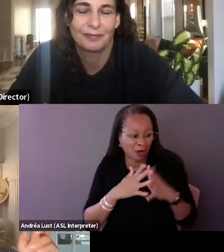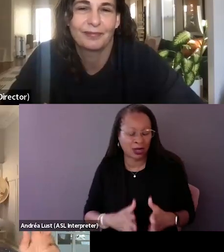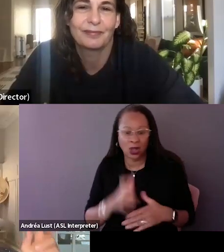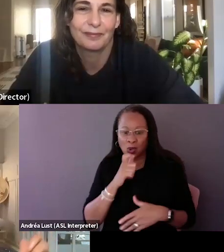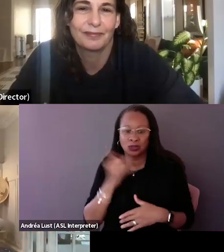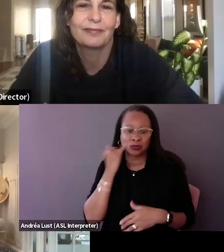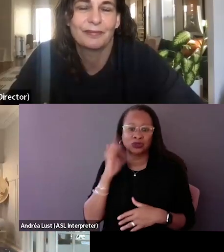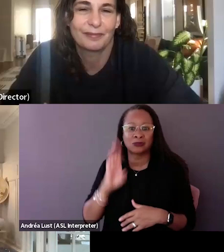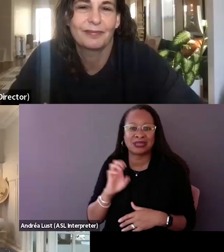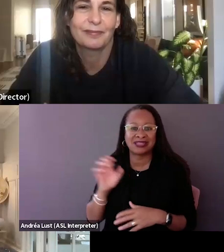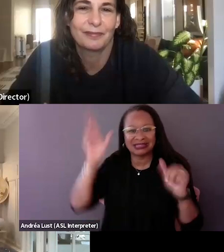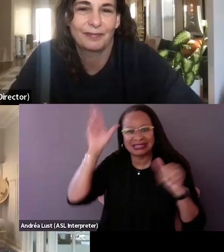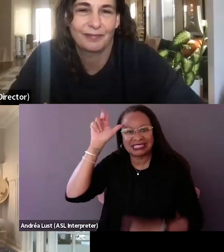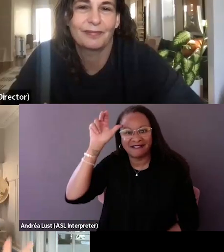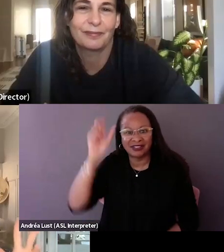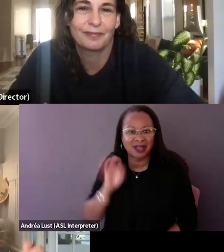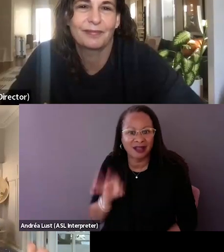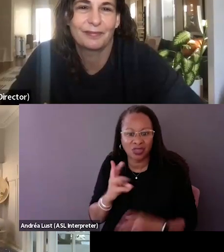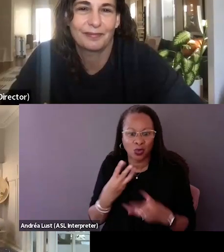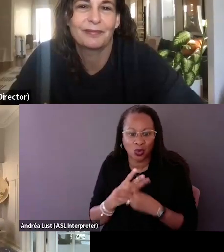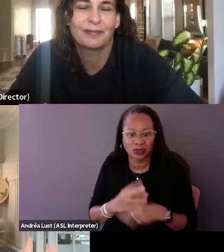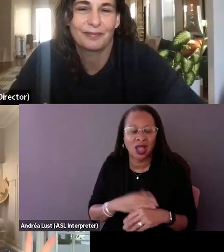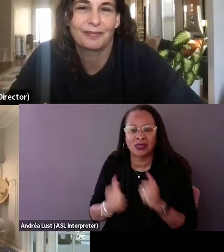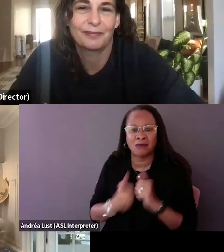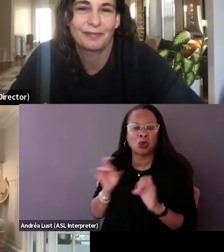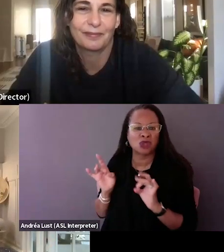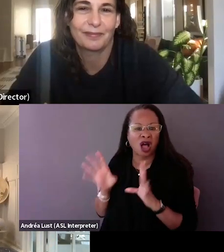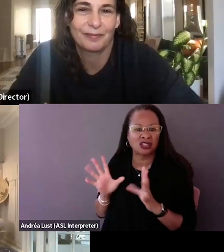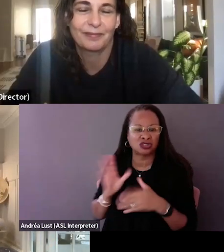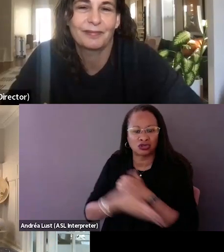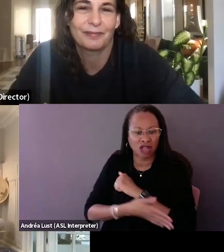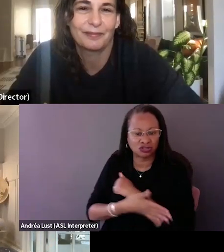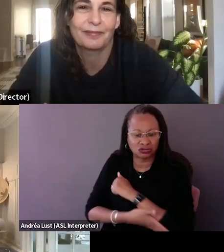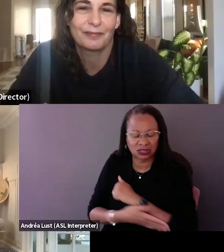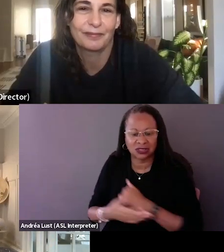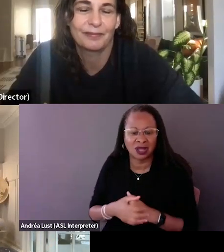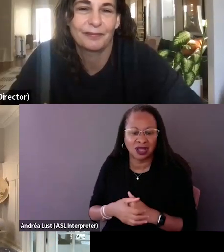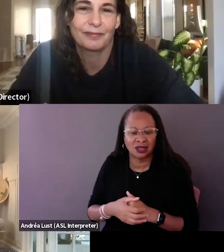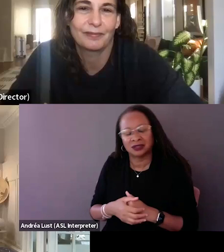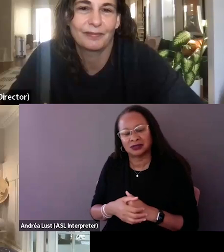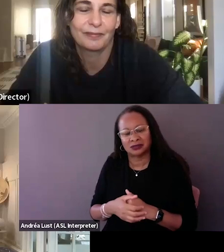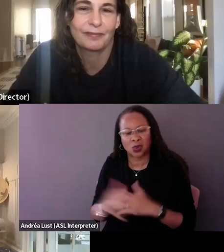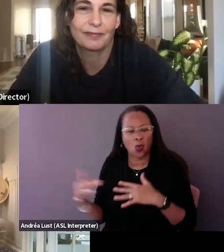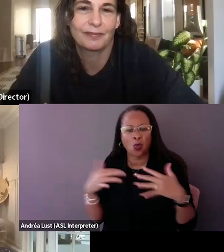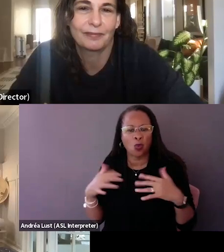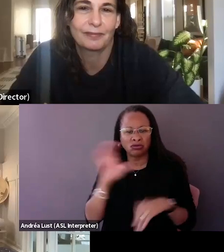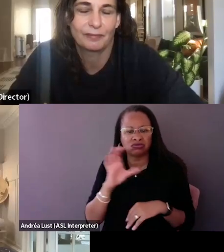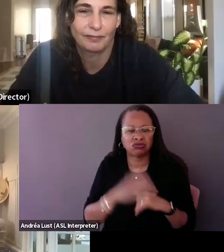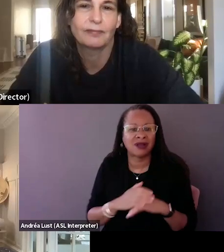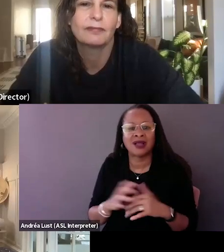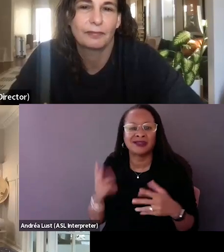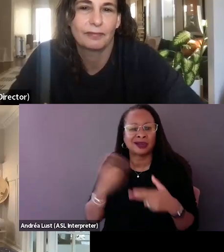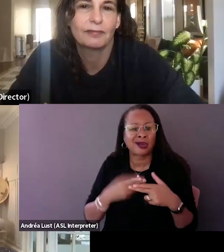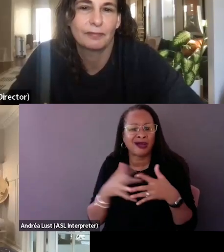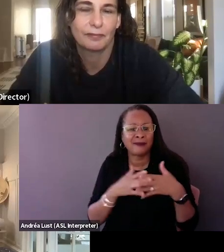the devils, you know, the most hostile country with these. So it was just a kind of very